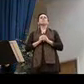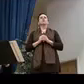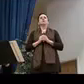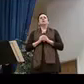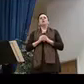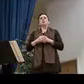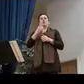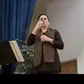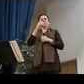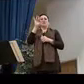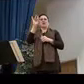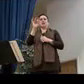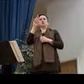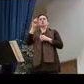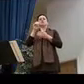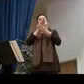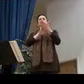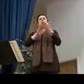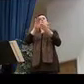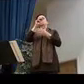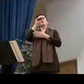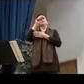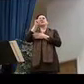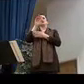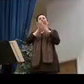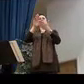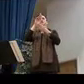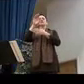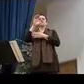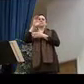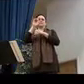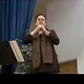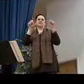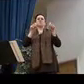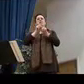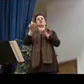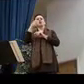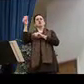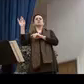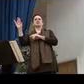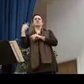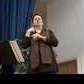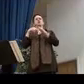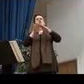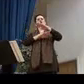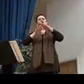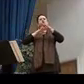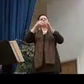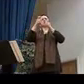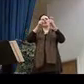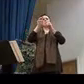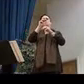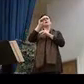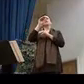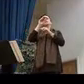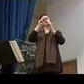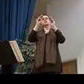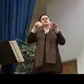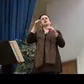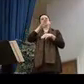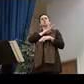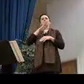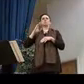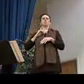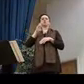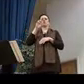system. Like the other seven units, we fall under the guidance of the Montana Board of Regents under the coordination of the Office of the